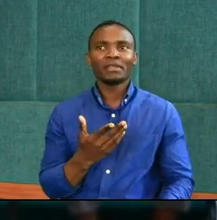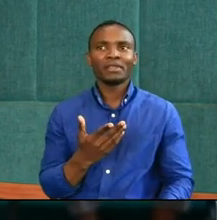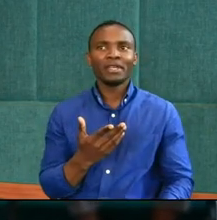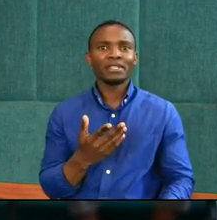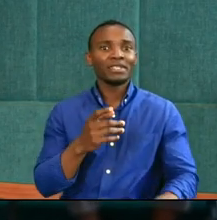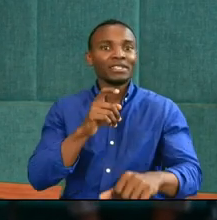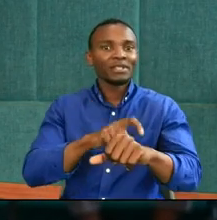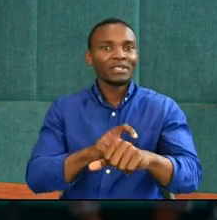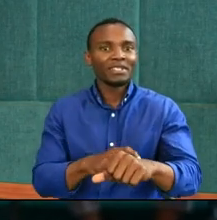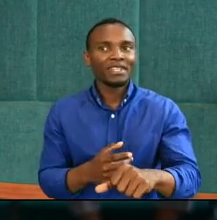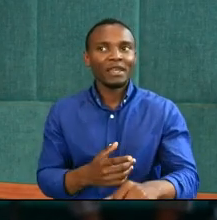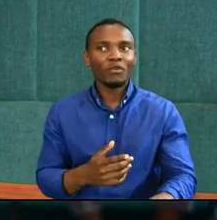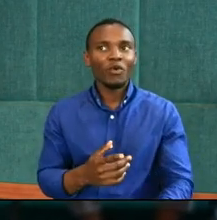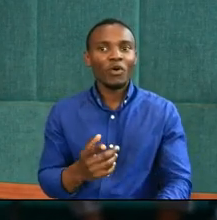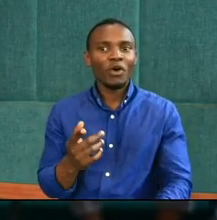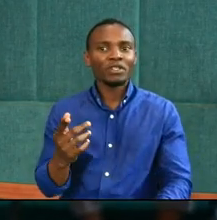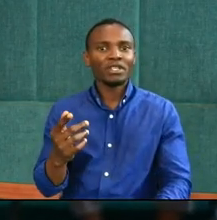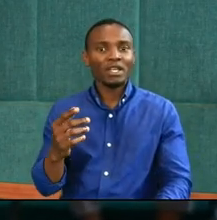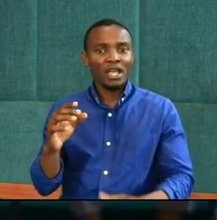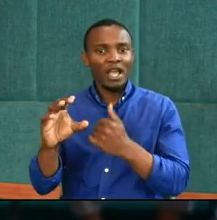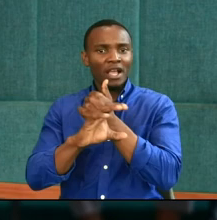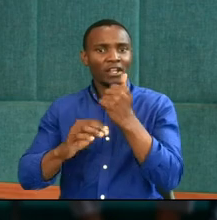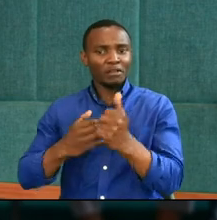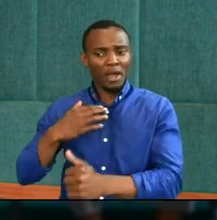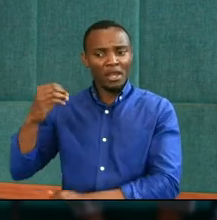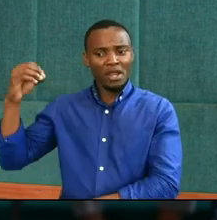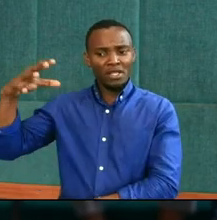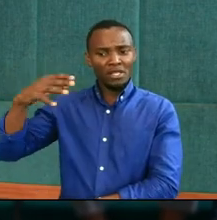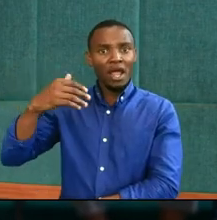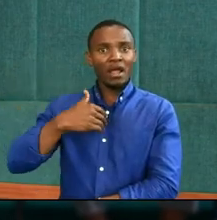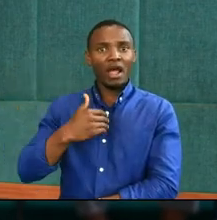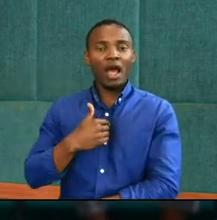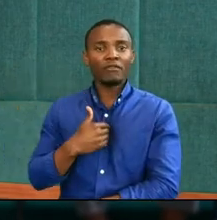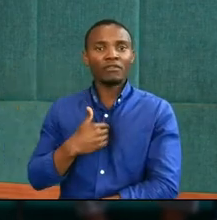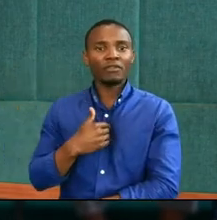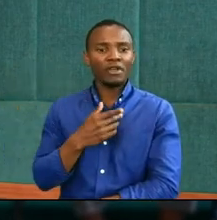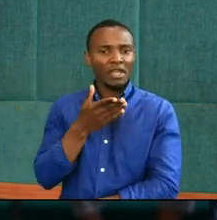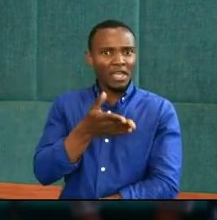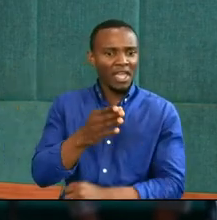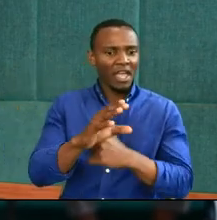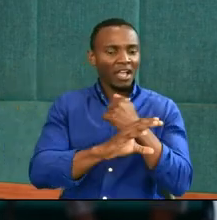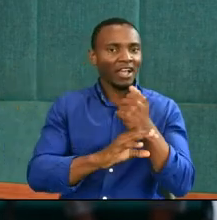when it is summer in my country, it is winter here.